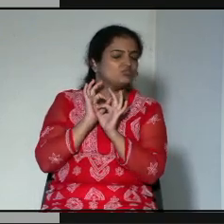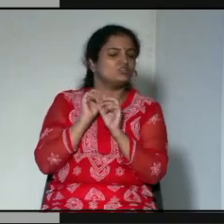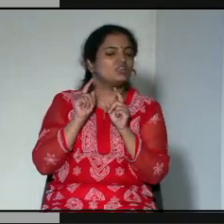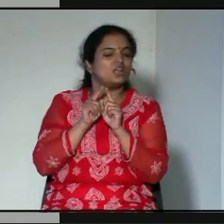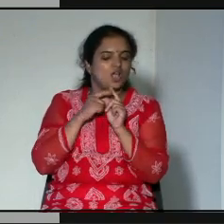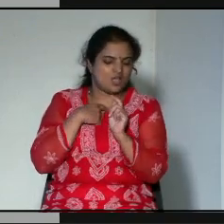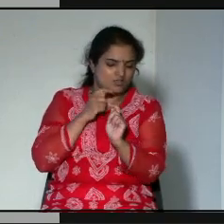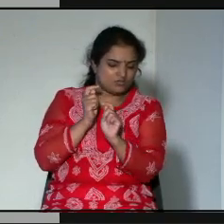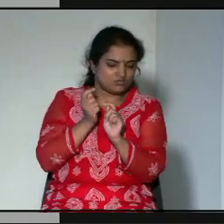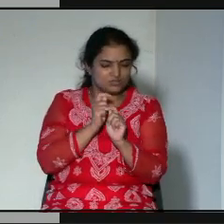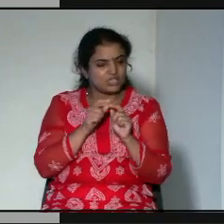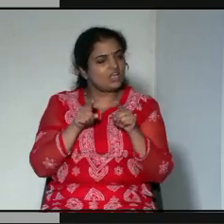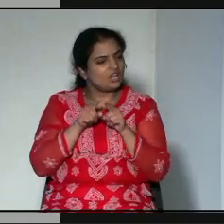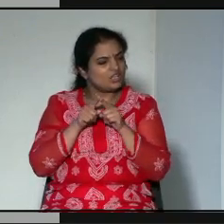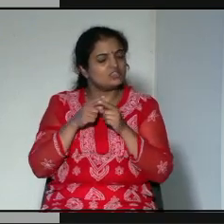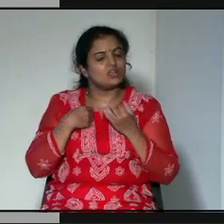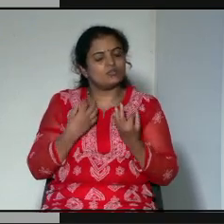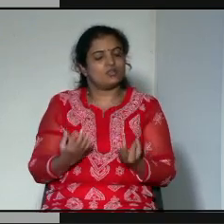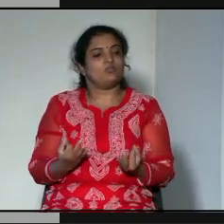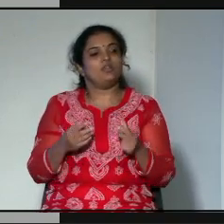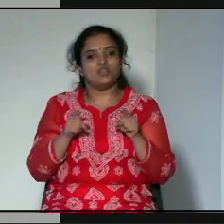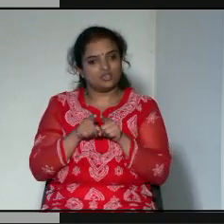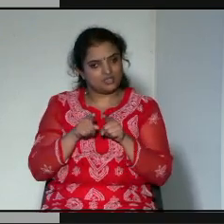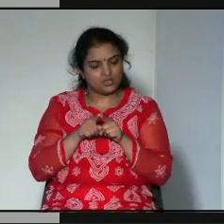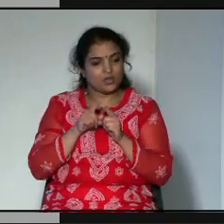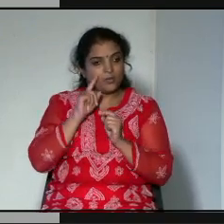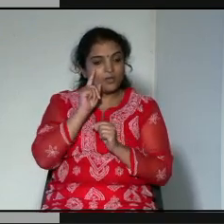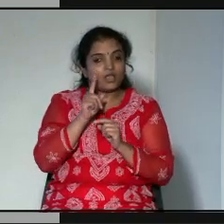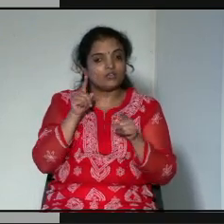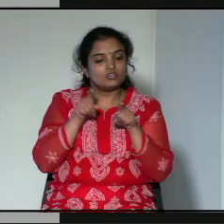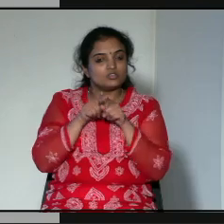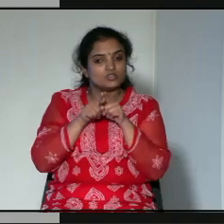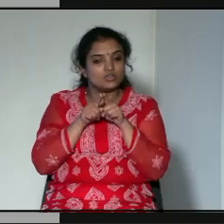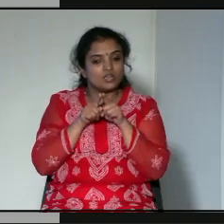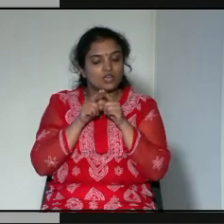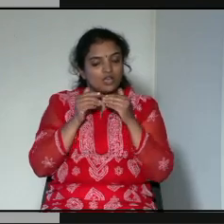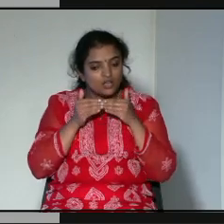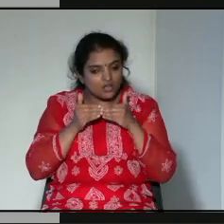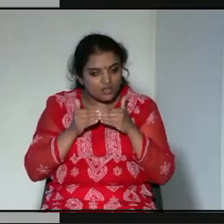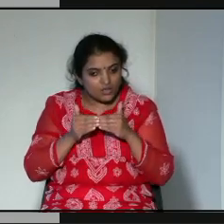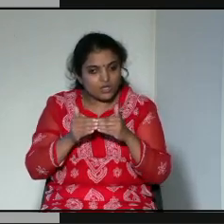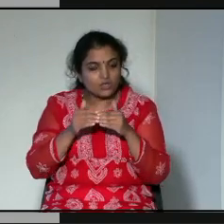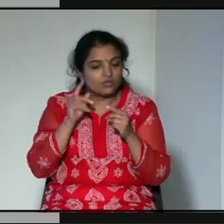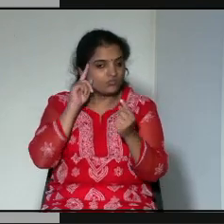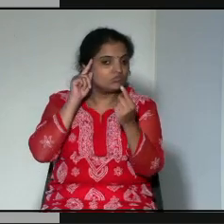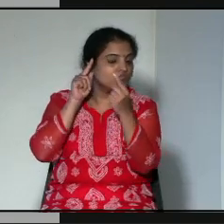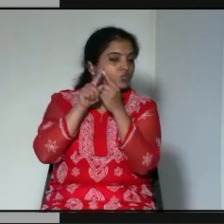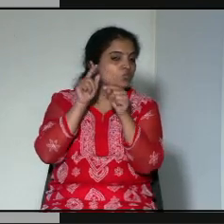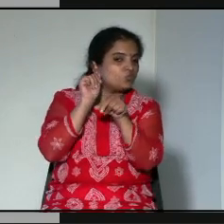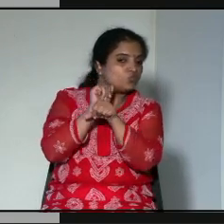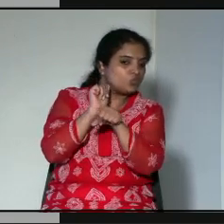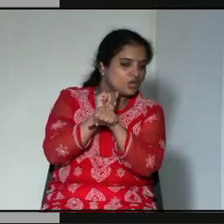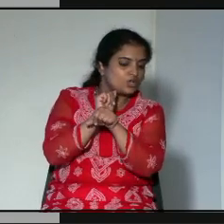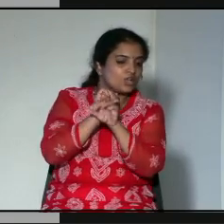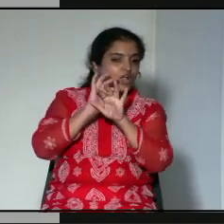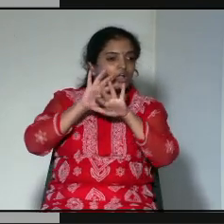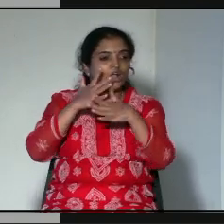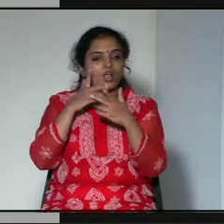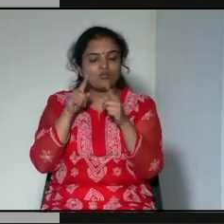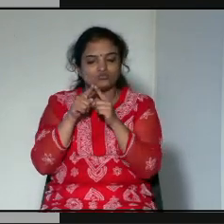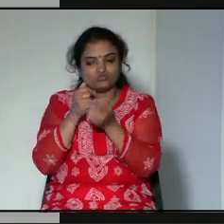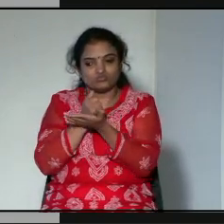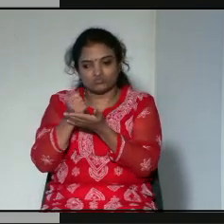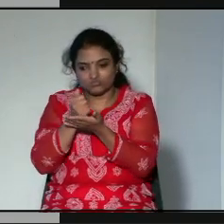and self-surrender. In this phase, she was seeking out a lineage of a philosophy of work from the practices of